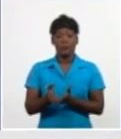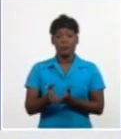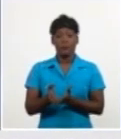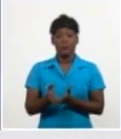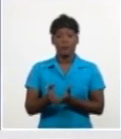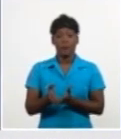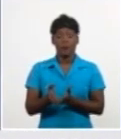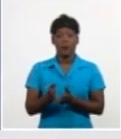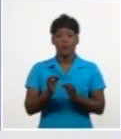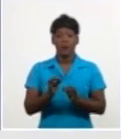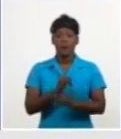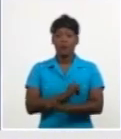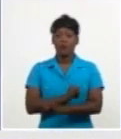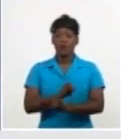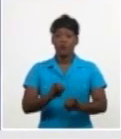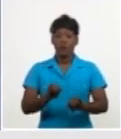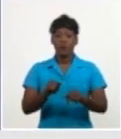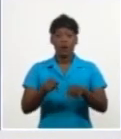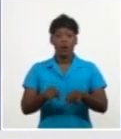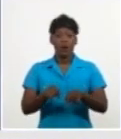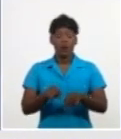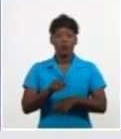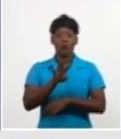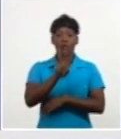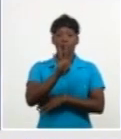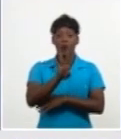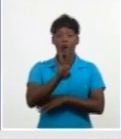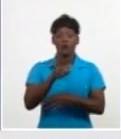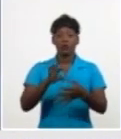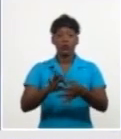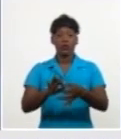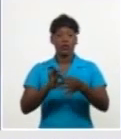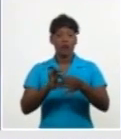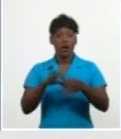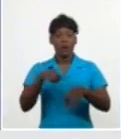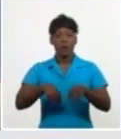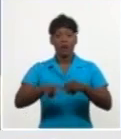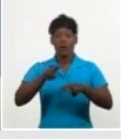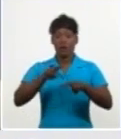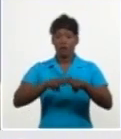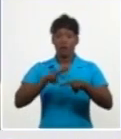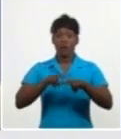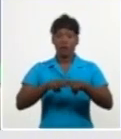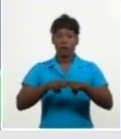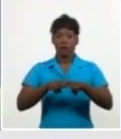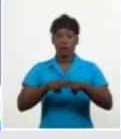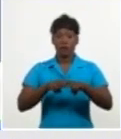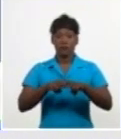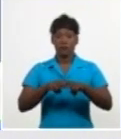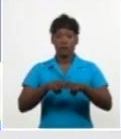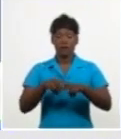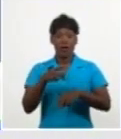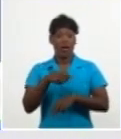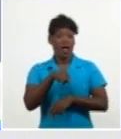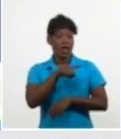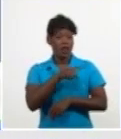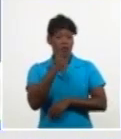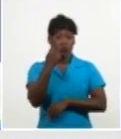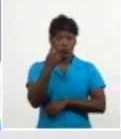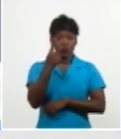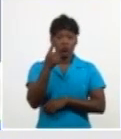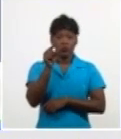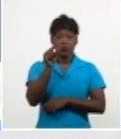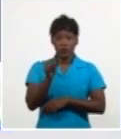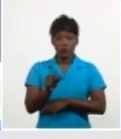We are reporting today 4 cases in serious condition. All of them are from Havana. The one were reported yesterday at